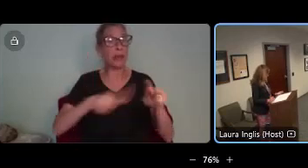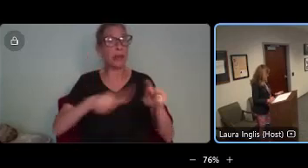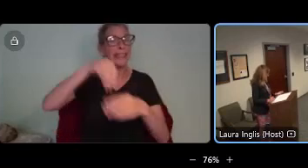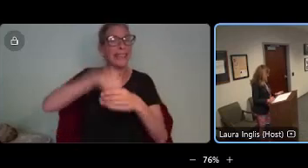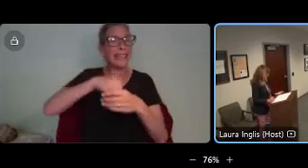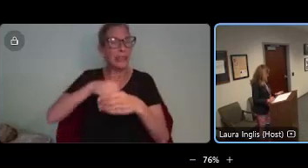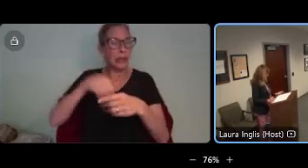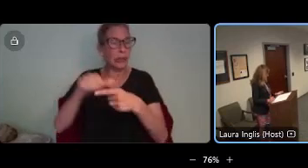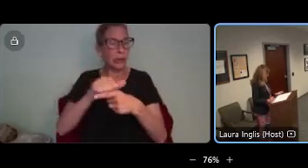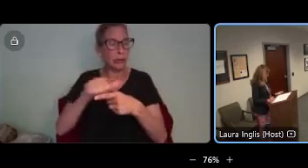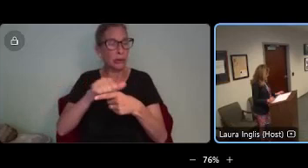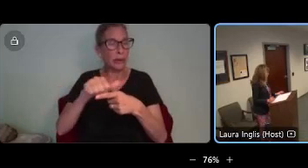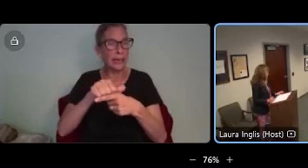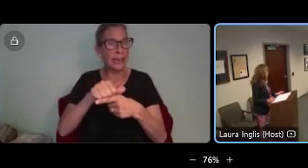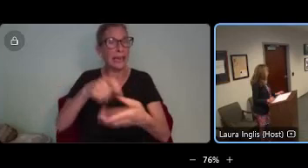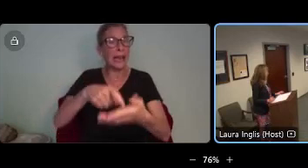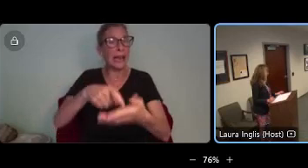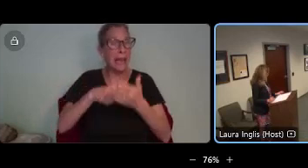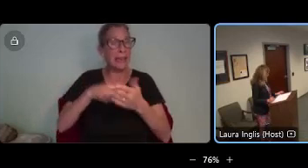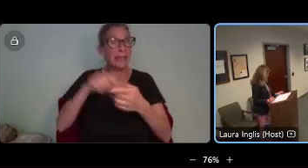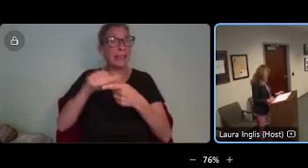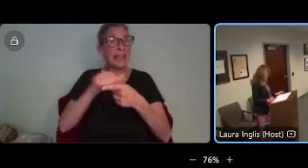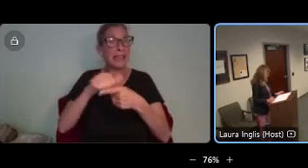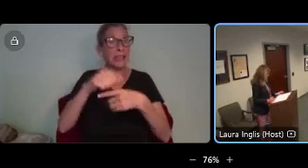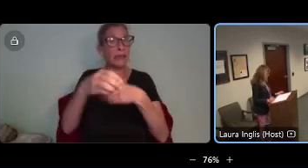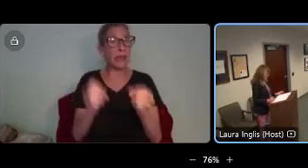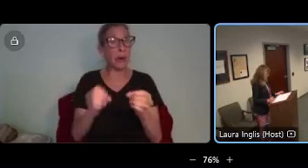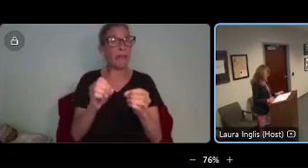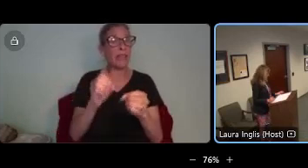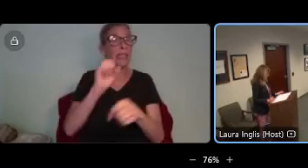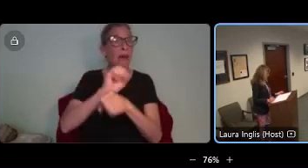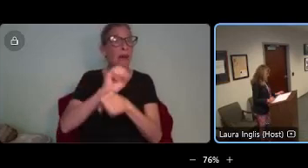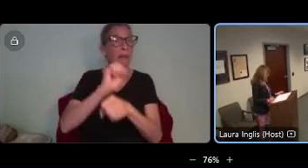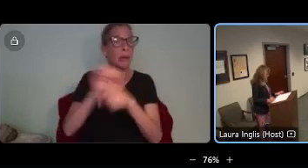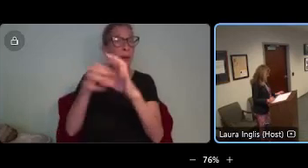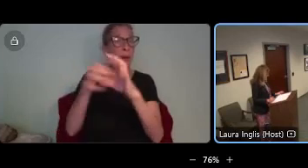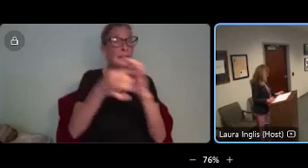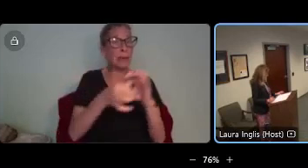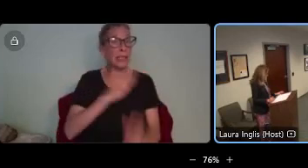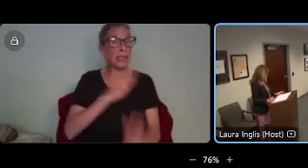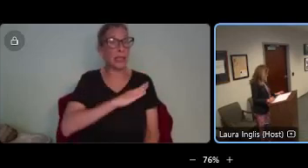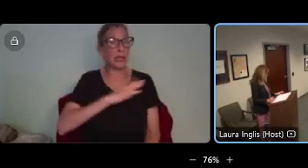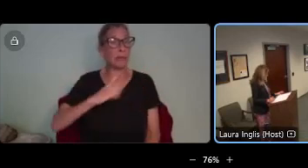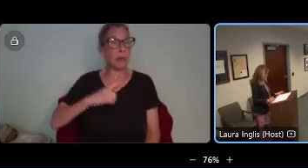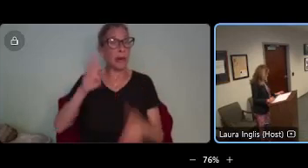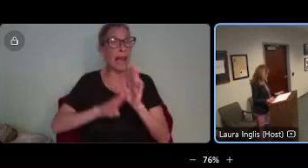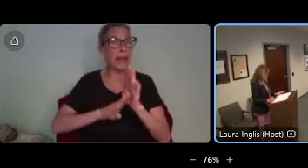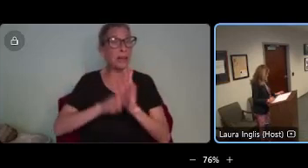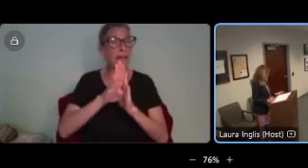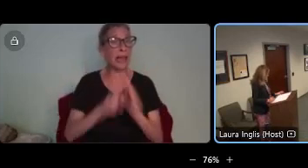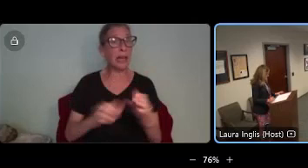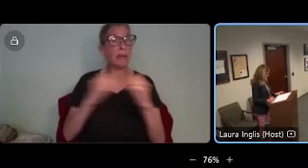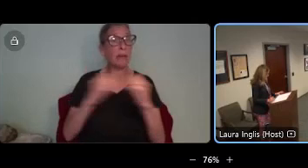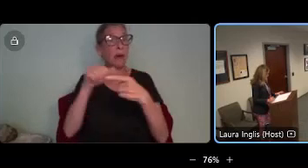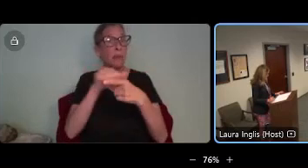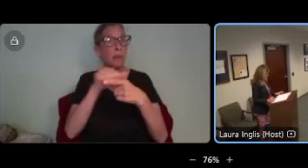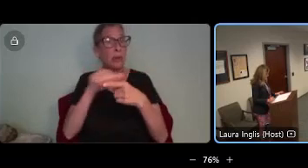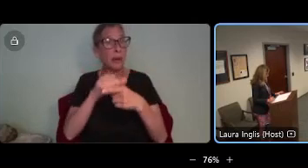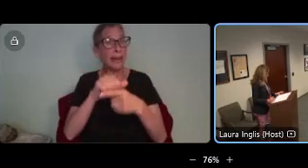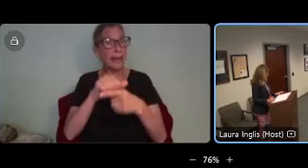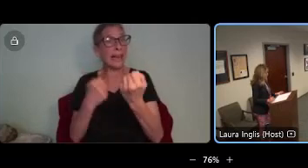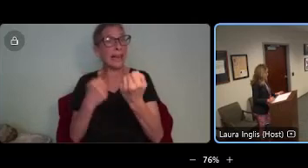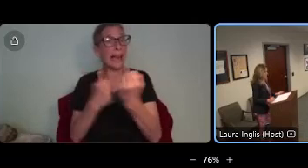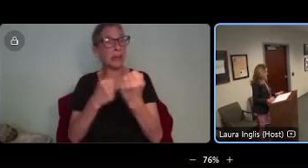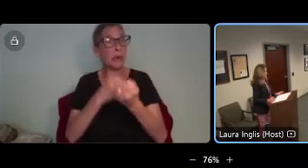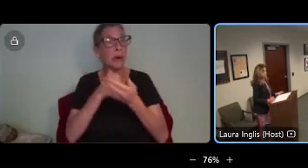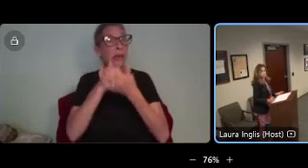training, including mandated training from the Office of Employee Relations and the board, and they develop additional training and support aids to assist board